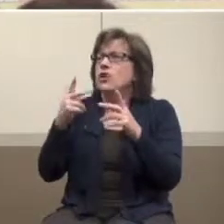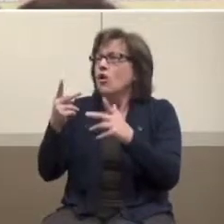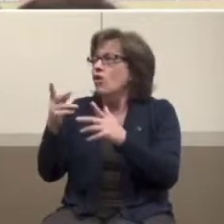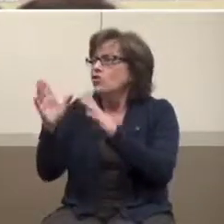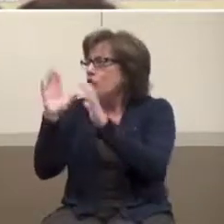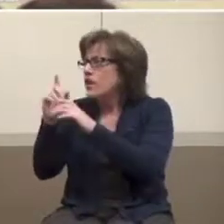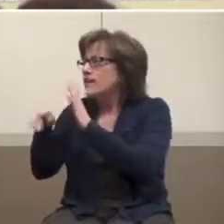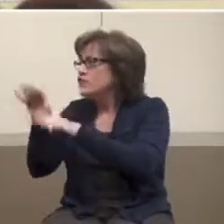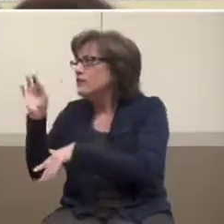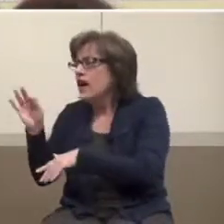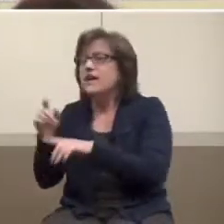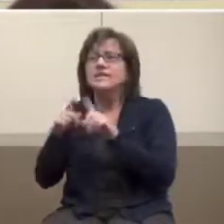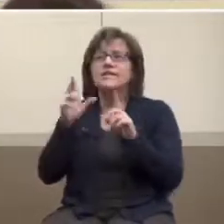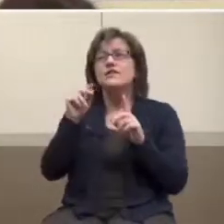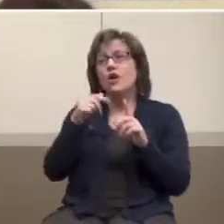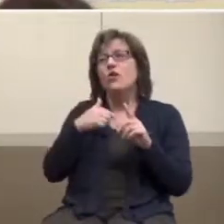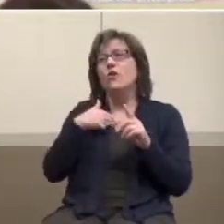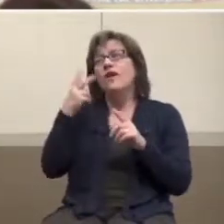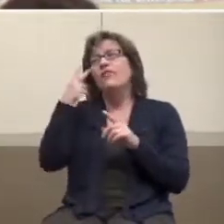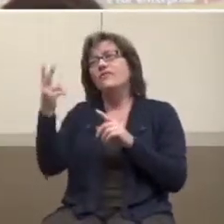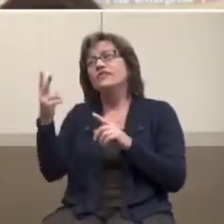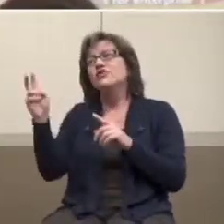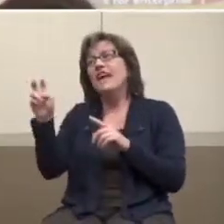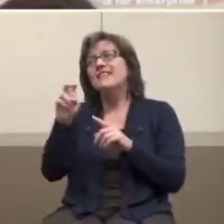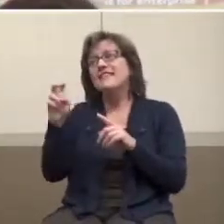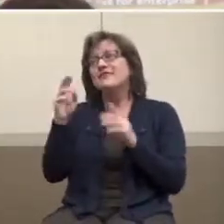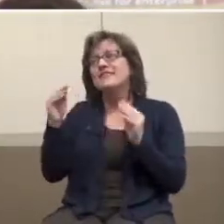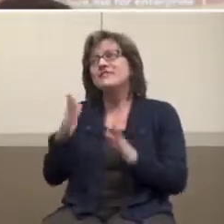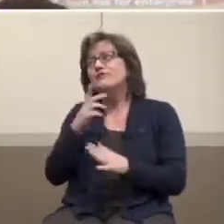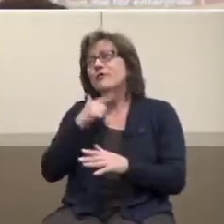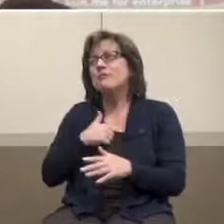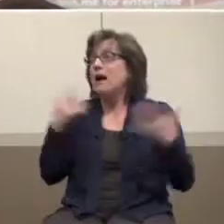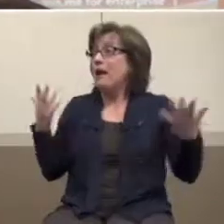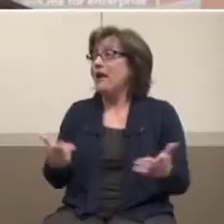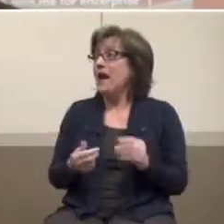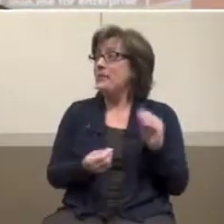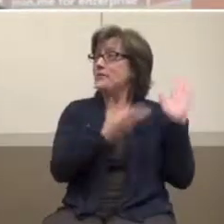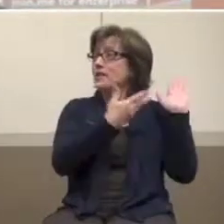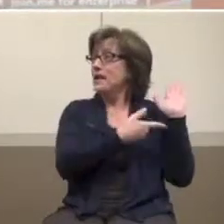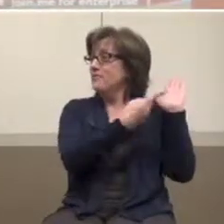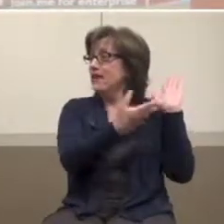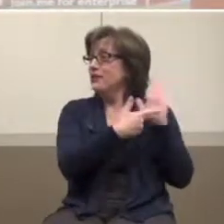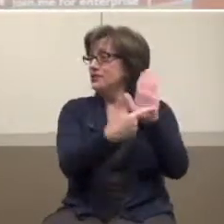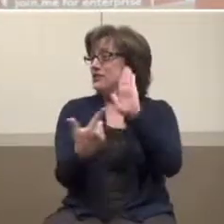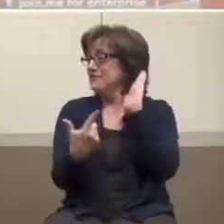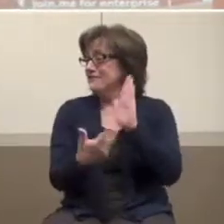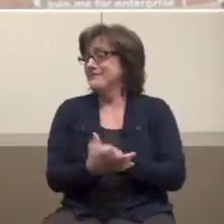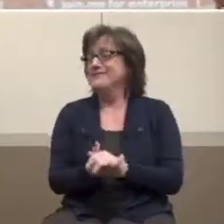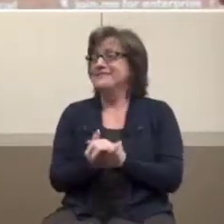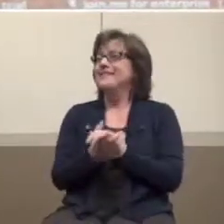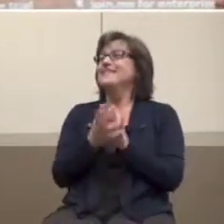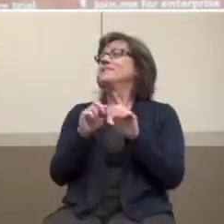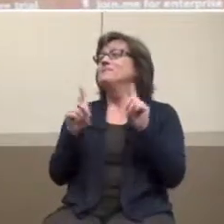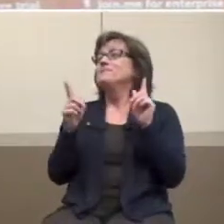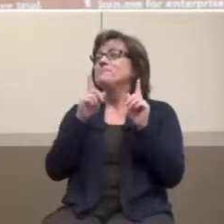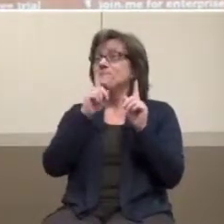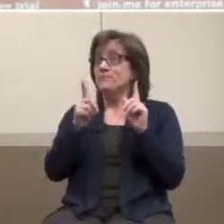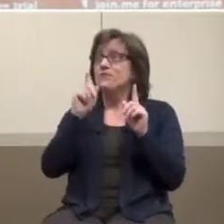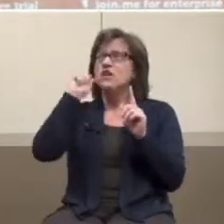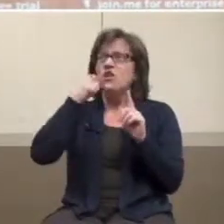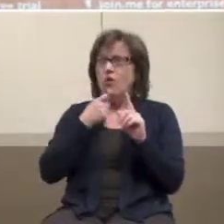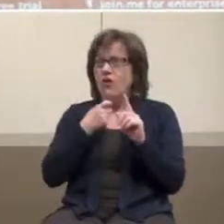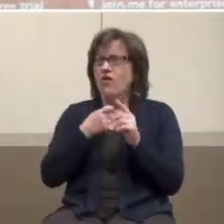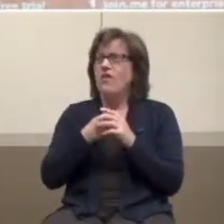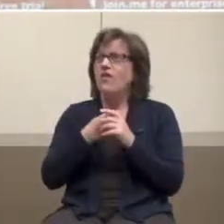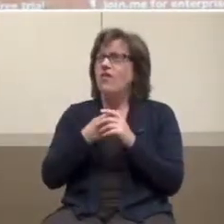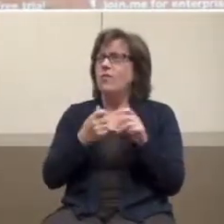like, no, the Vision Itinerant told me. But I set it up, I put it on there. But this is just really cool, like when I put